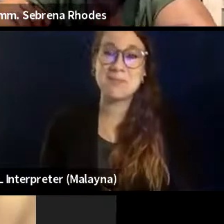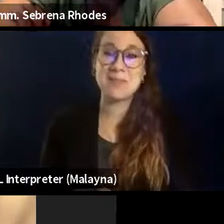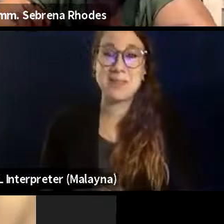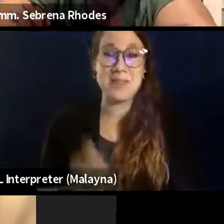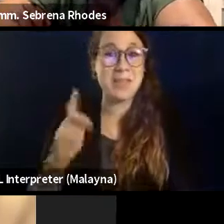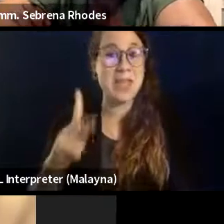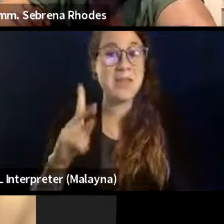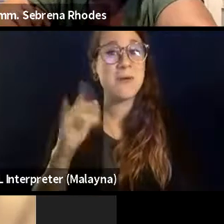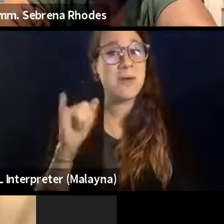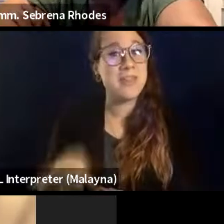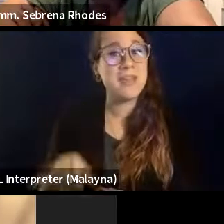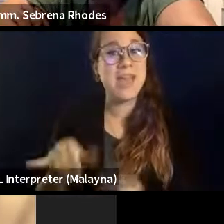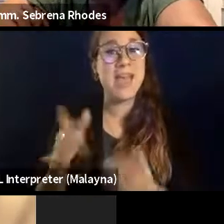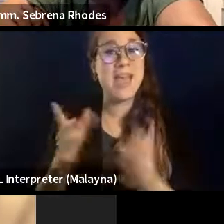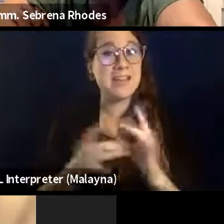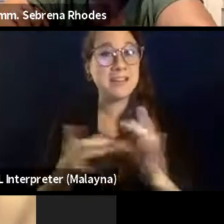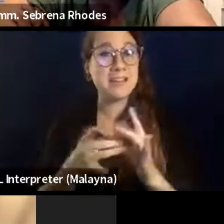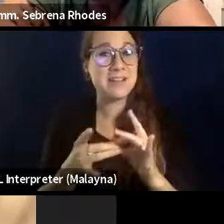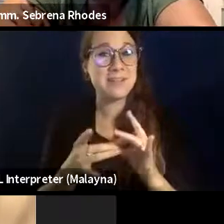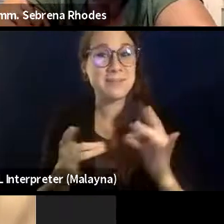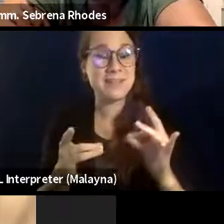I think we just want to